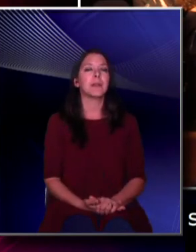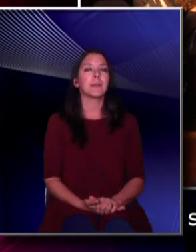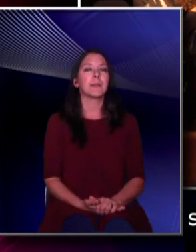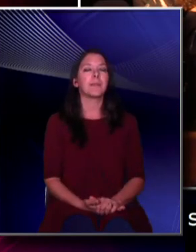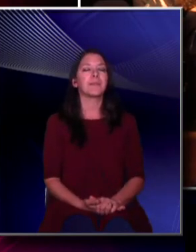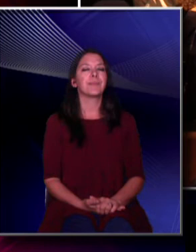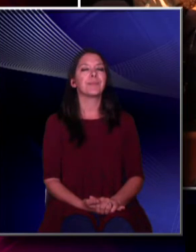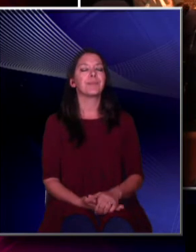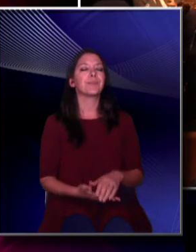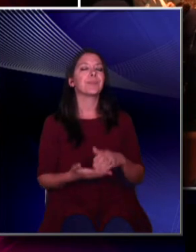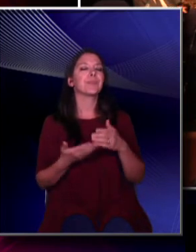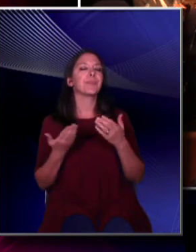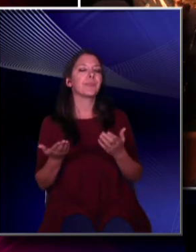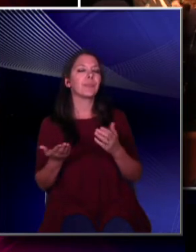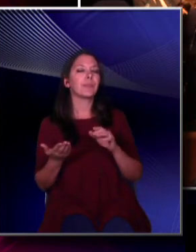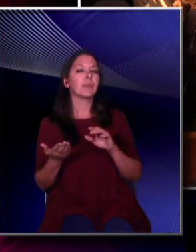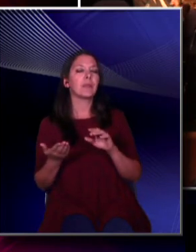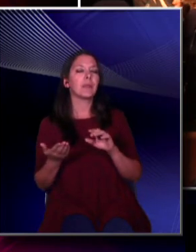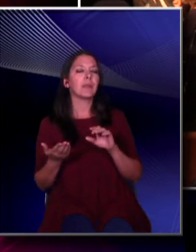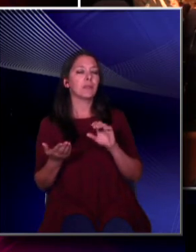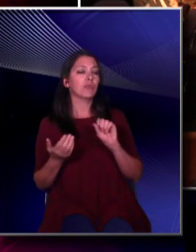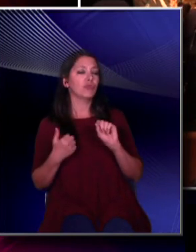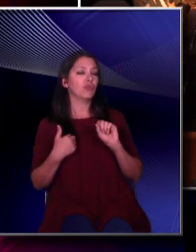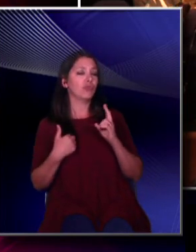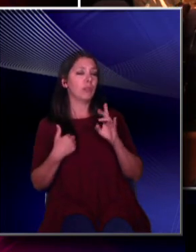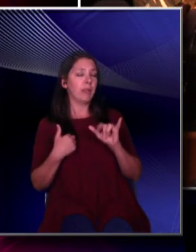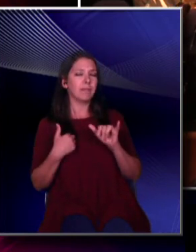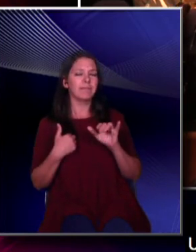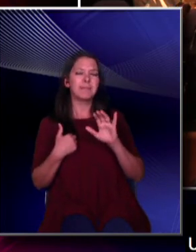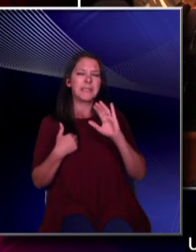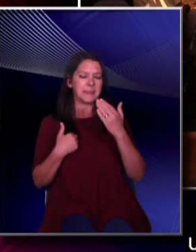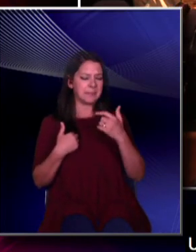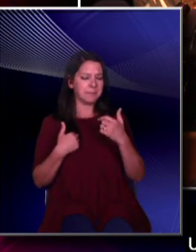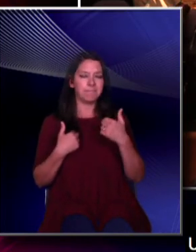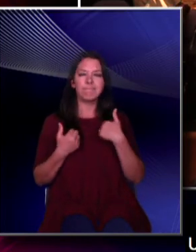You know, I guess I'm not really understanding.